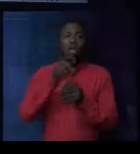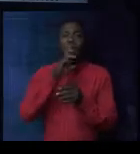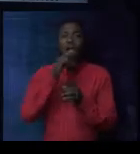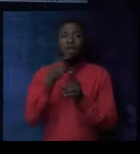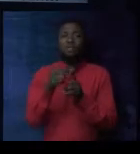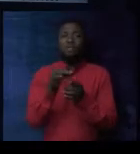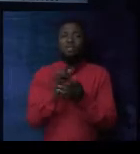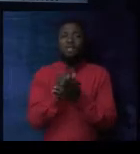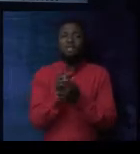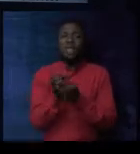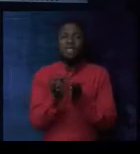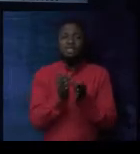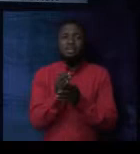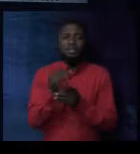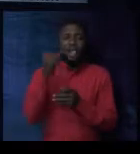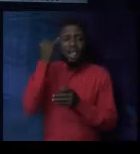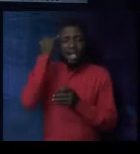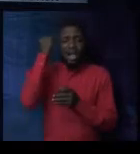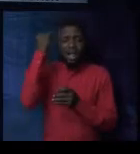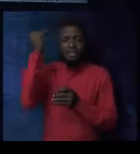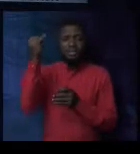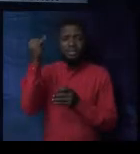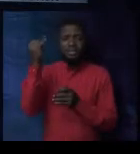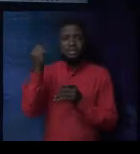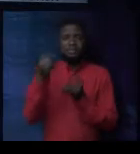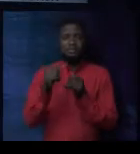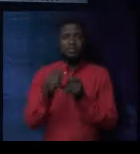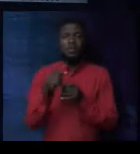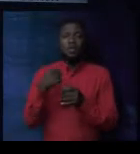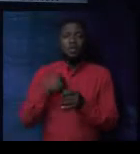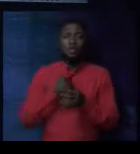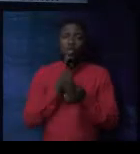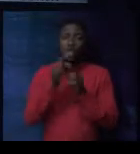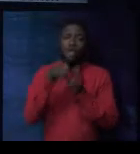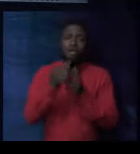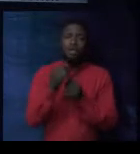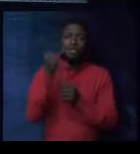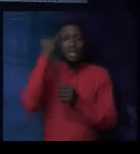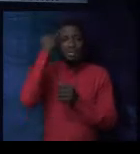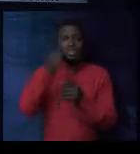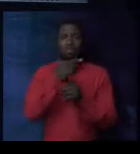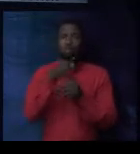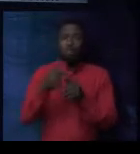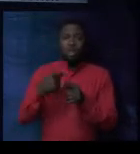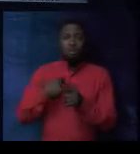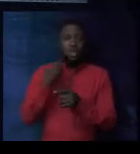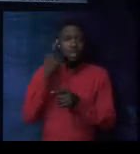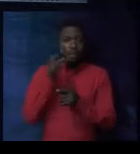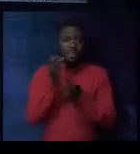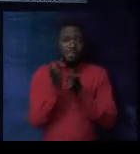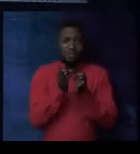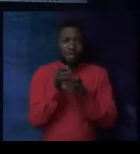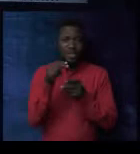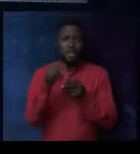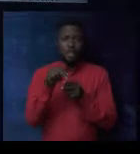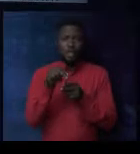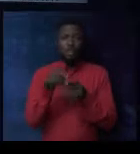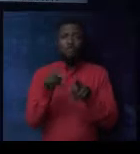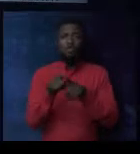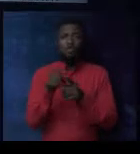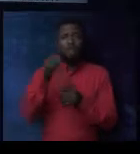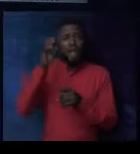Abstract nouns are words that express ideas. You know, we talked about ideas when we were defining